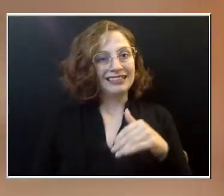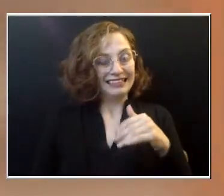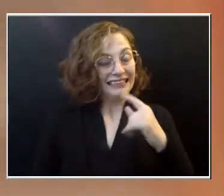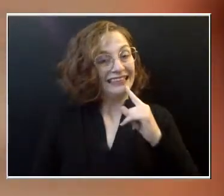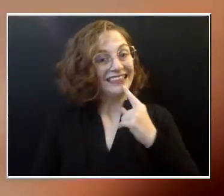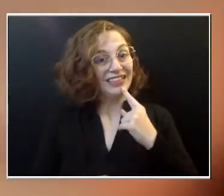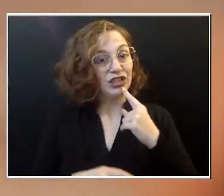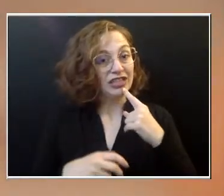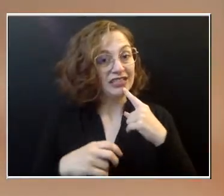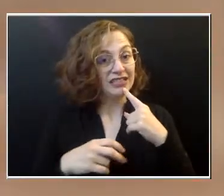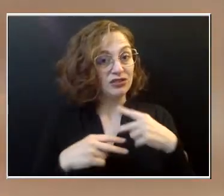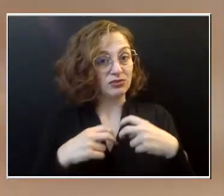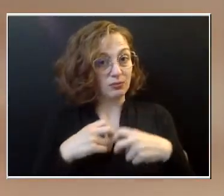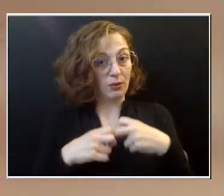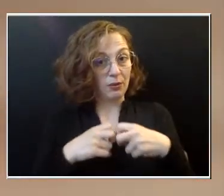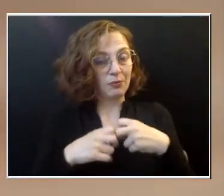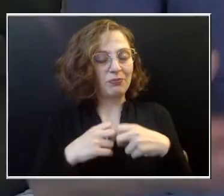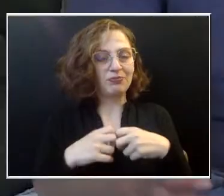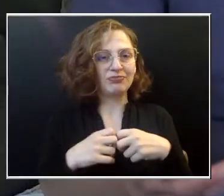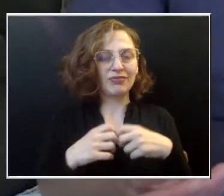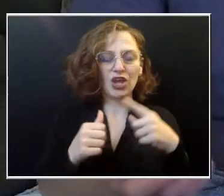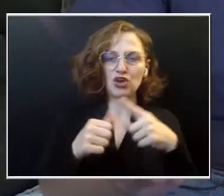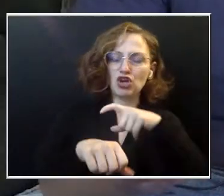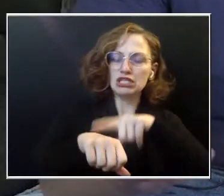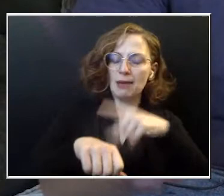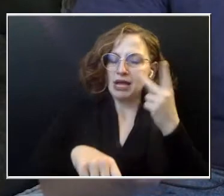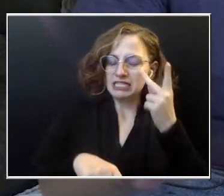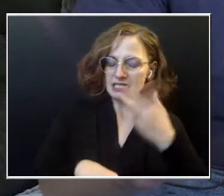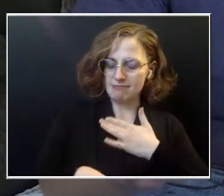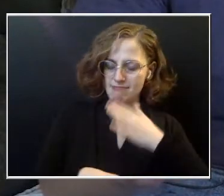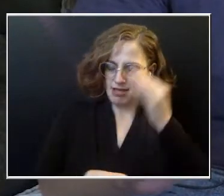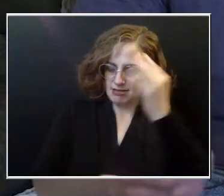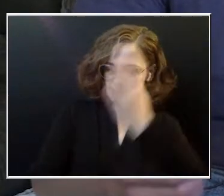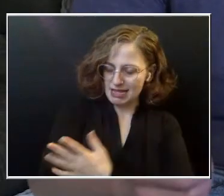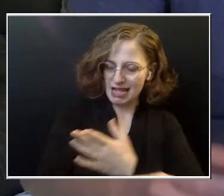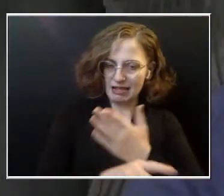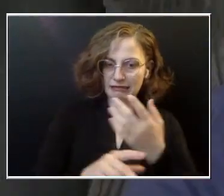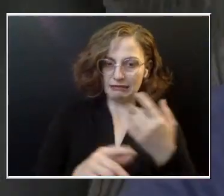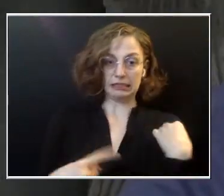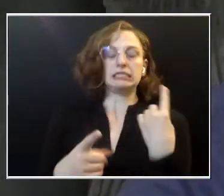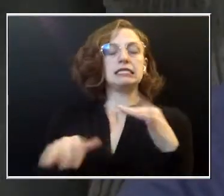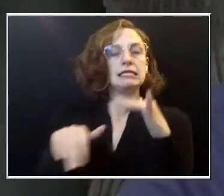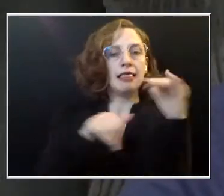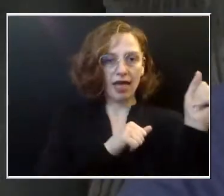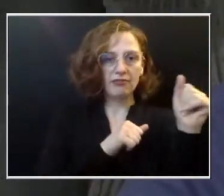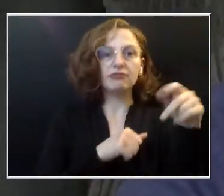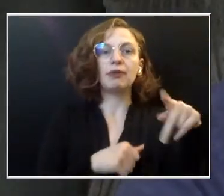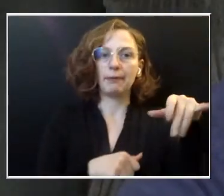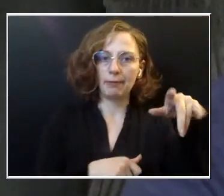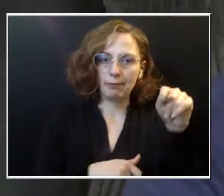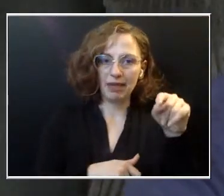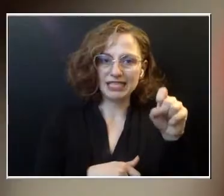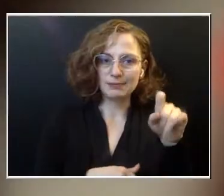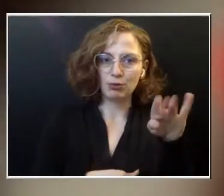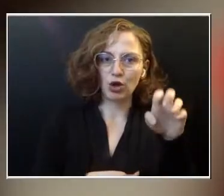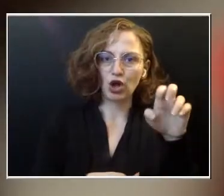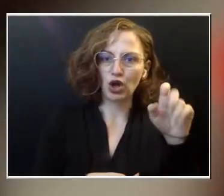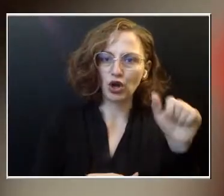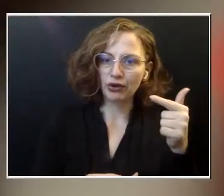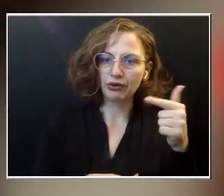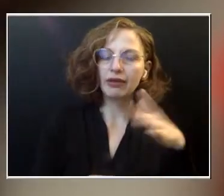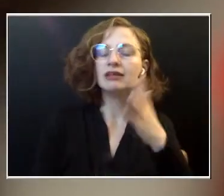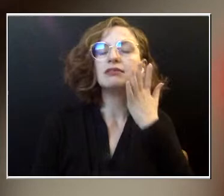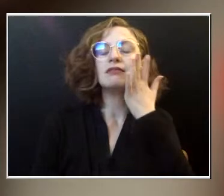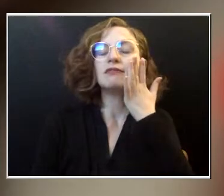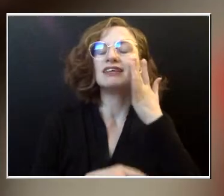the right side of his face was twitching and his right hand was twitching because he had just had a stroke. Doctors